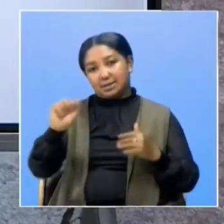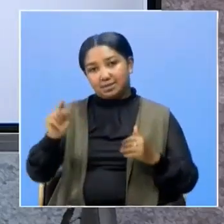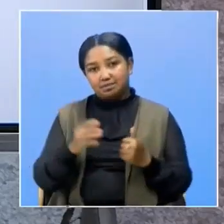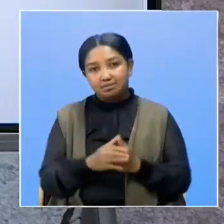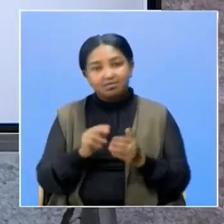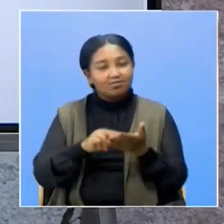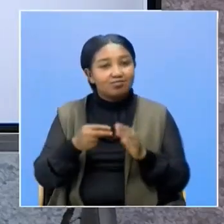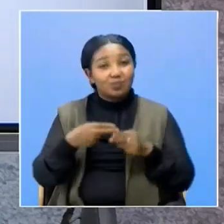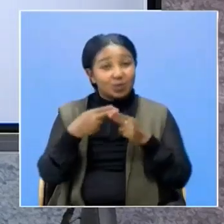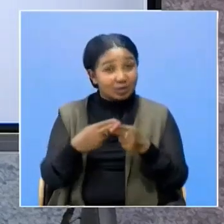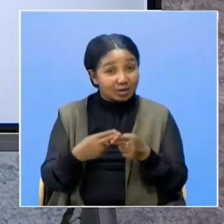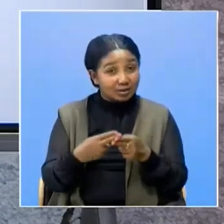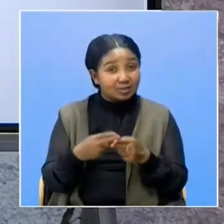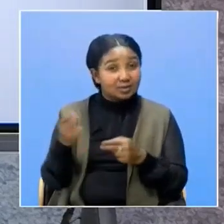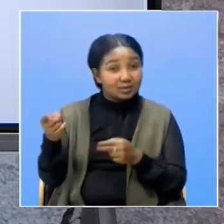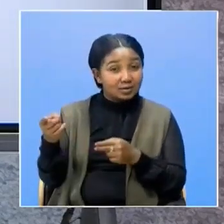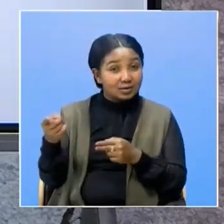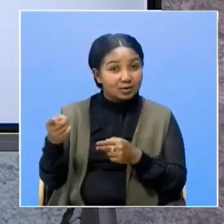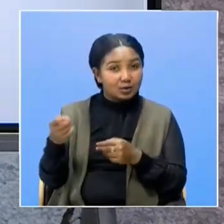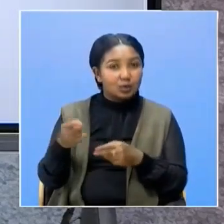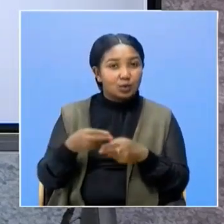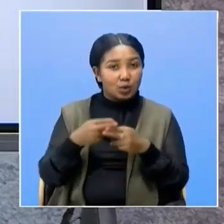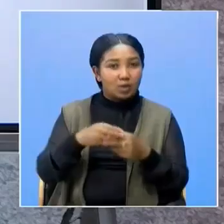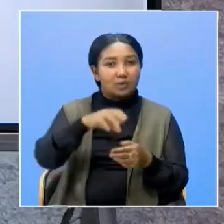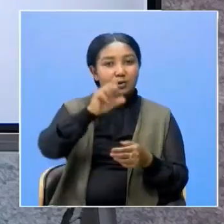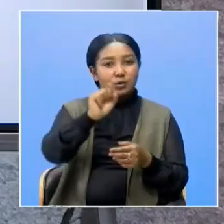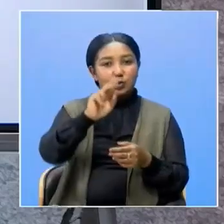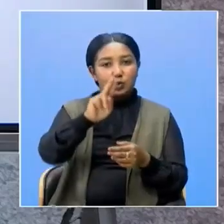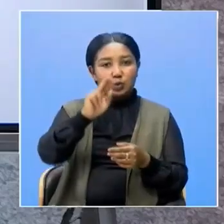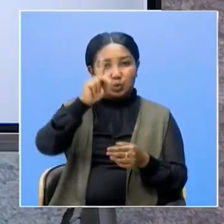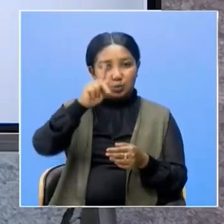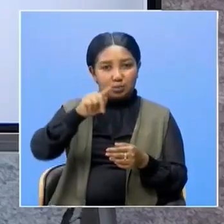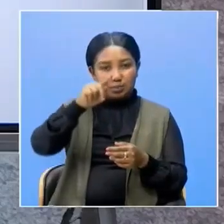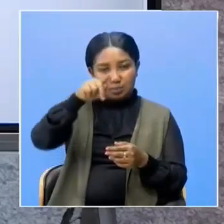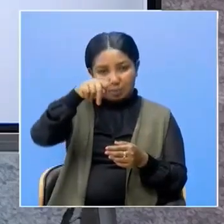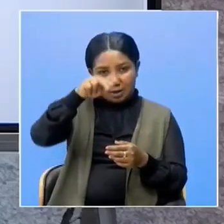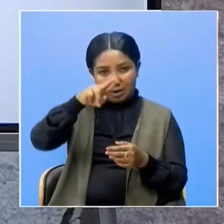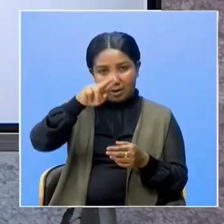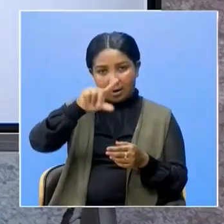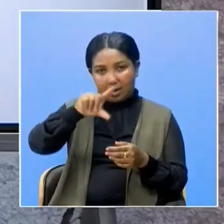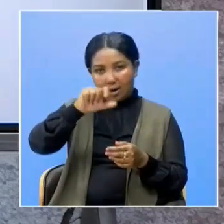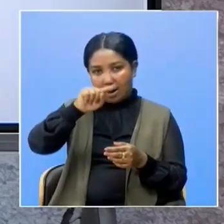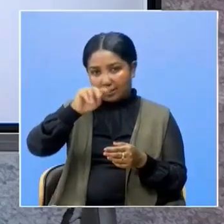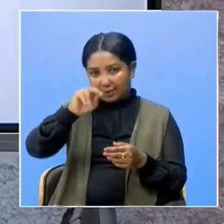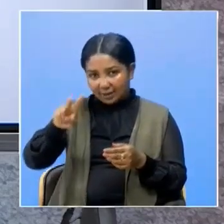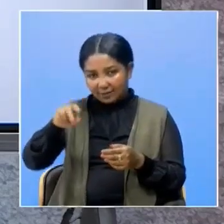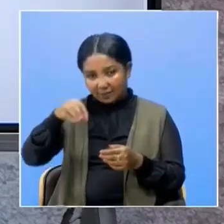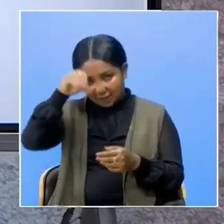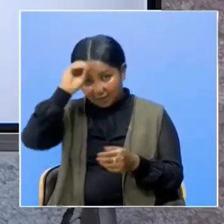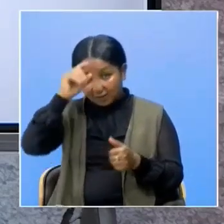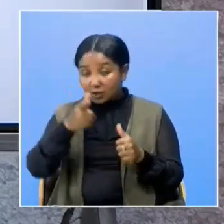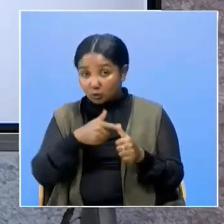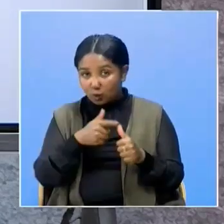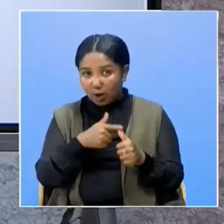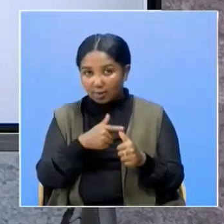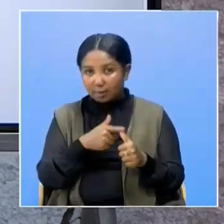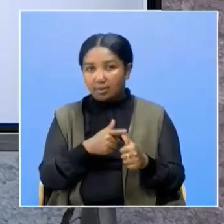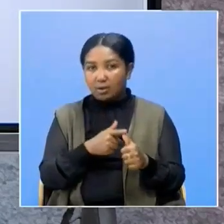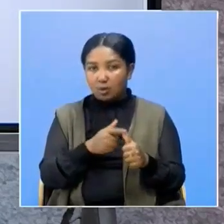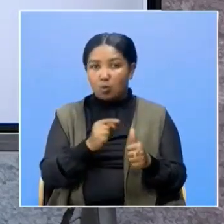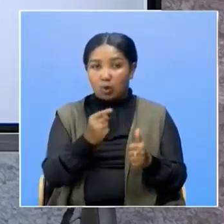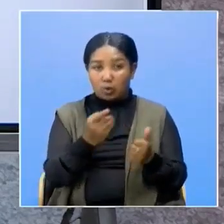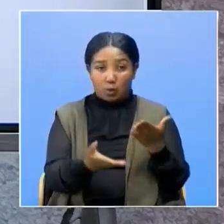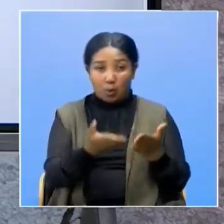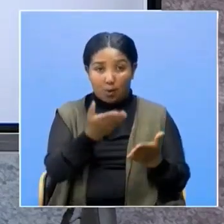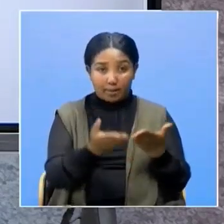do we call that? We call it superlative degree. The first one, when you